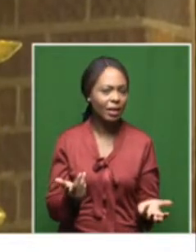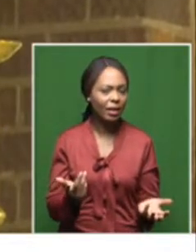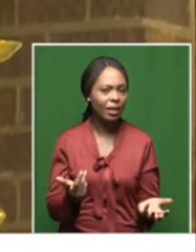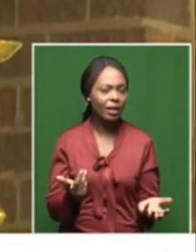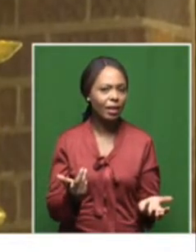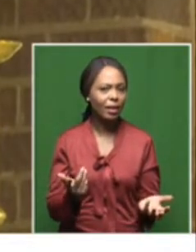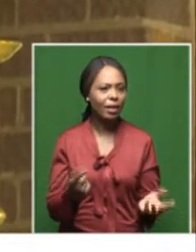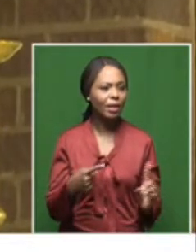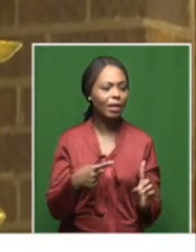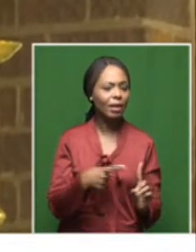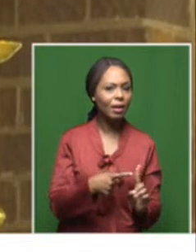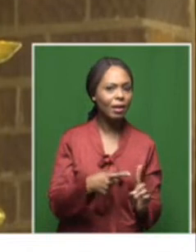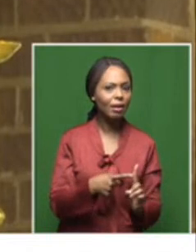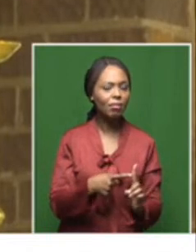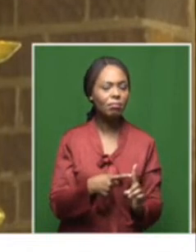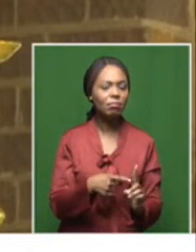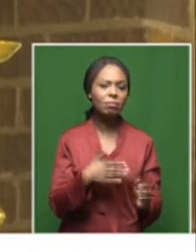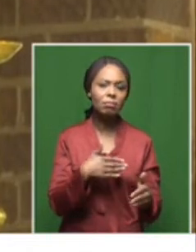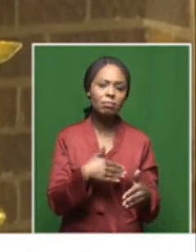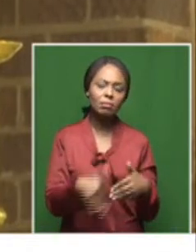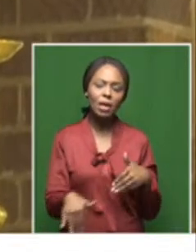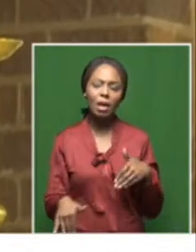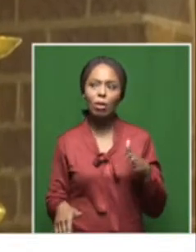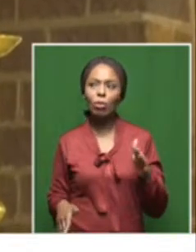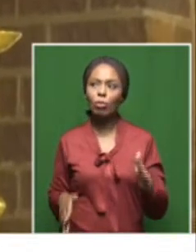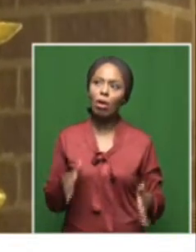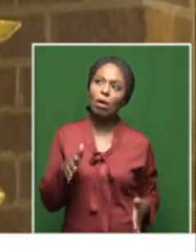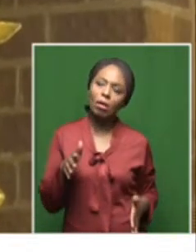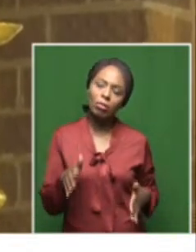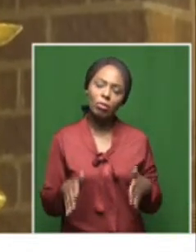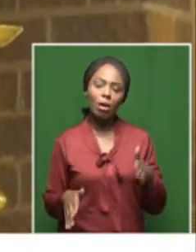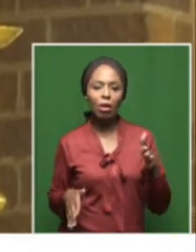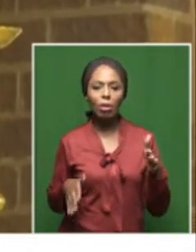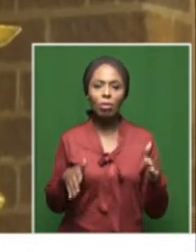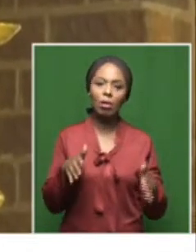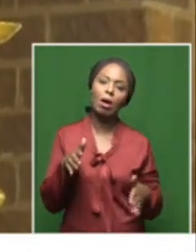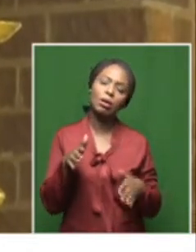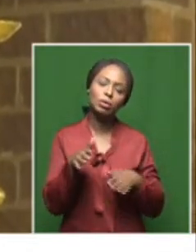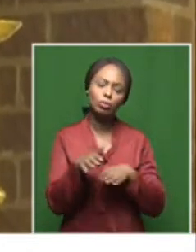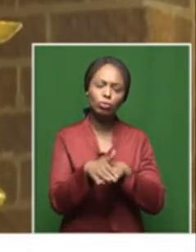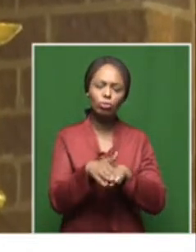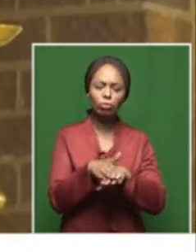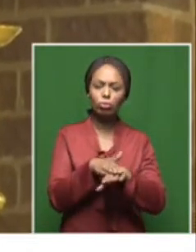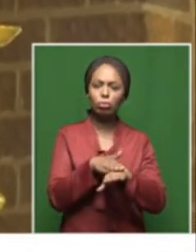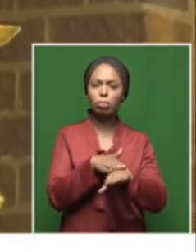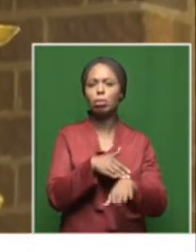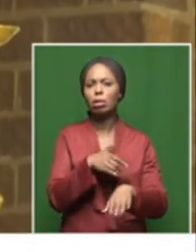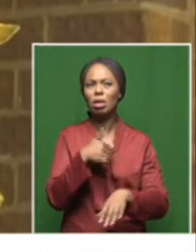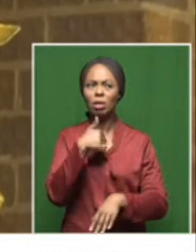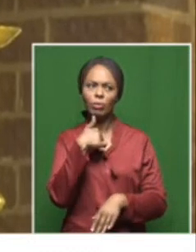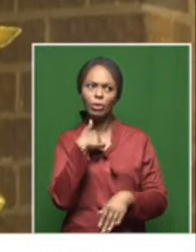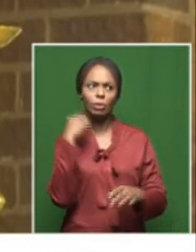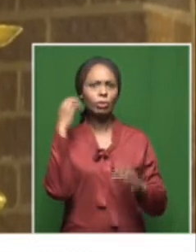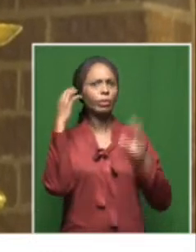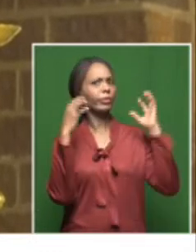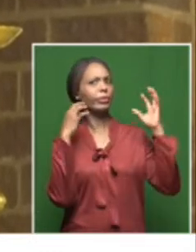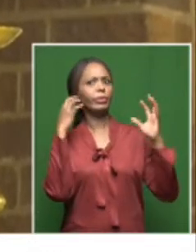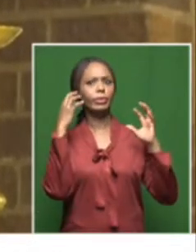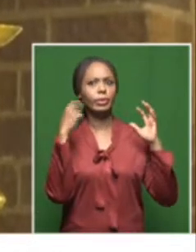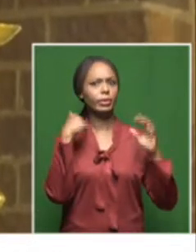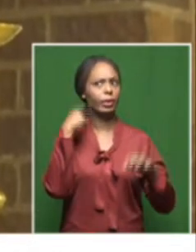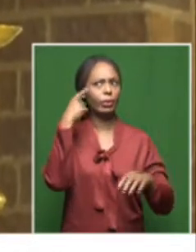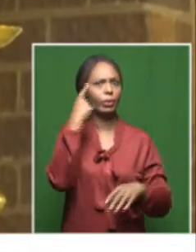And she walked out gracefully and slowly. And I was confused. I thought we were very late.